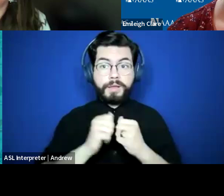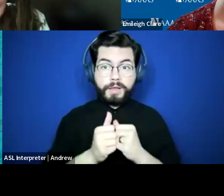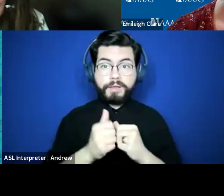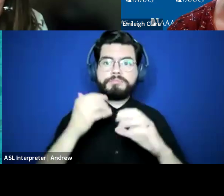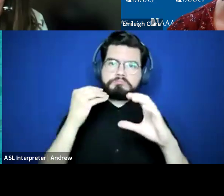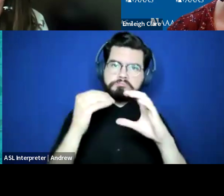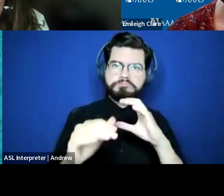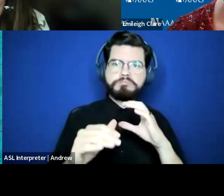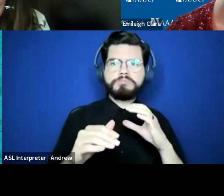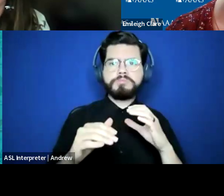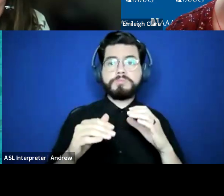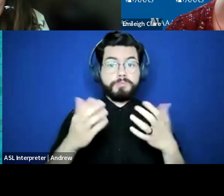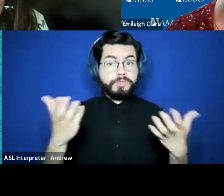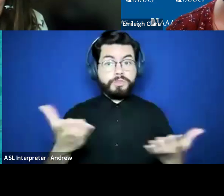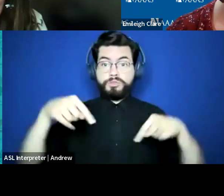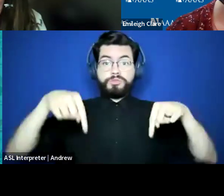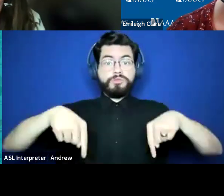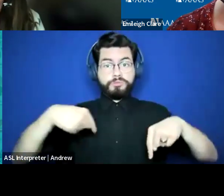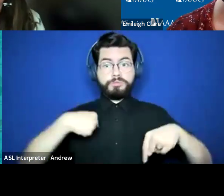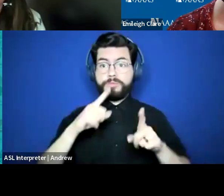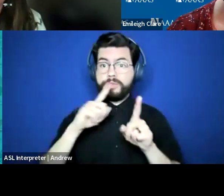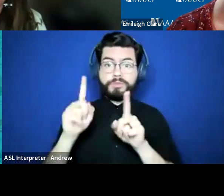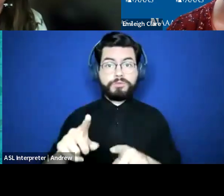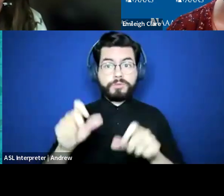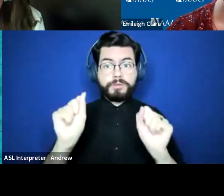um, here too, if that's helpful.